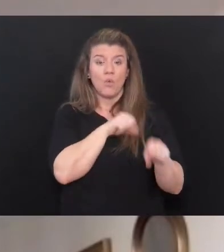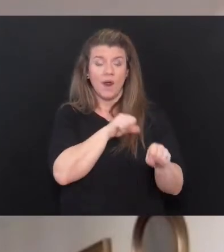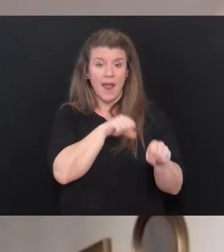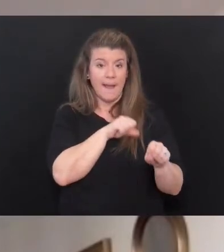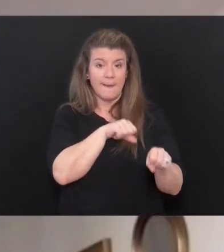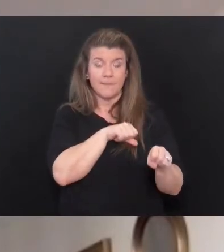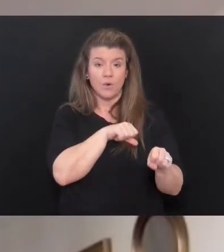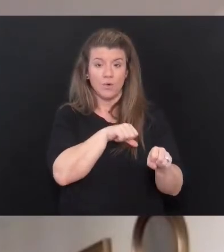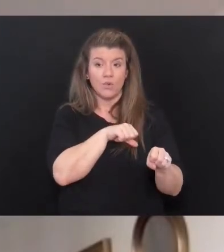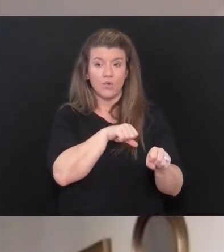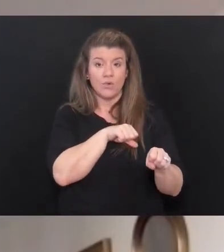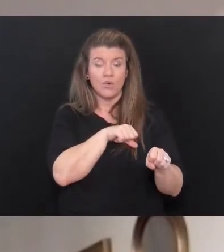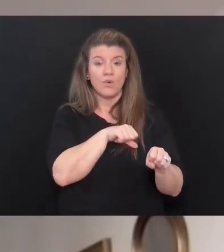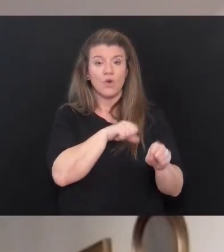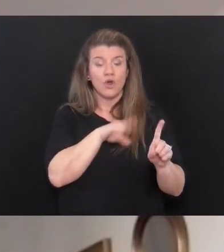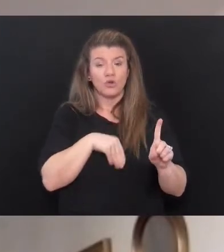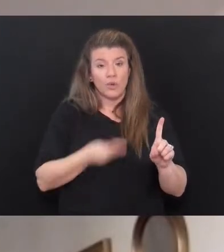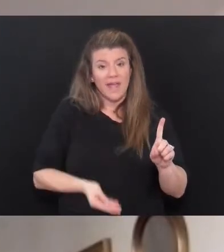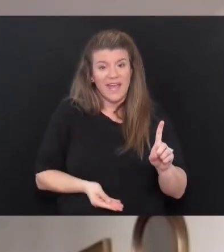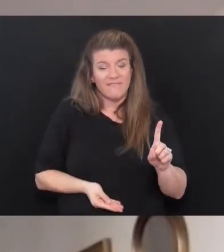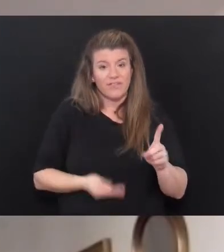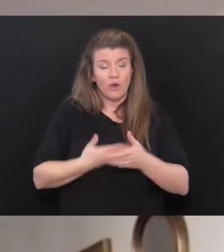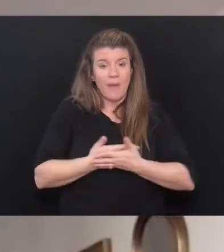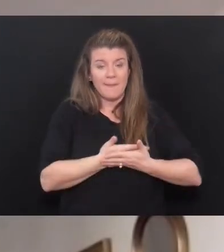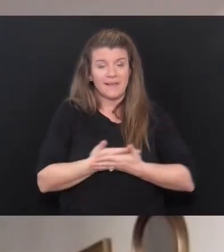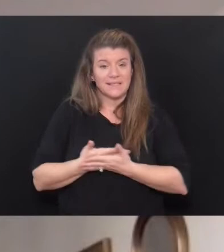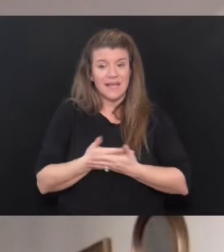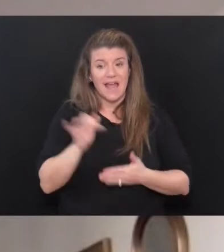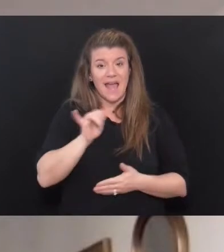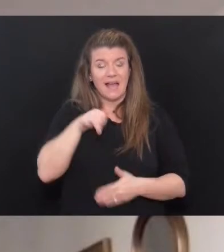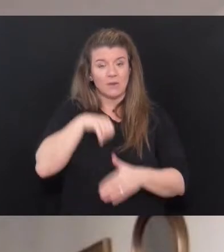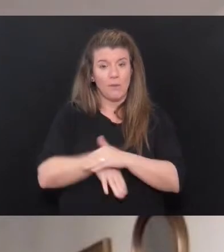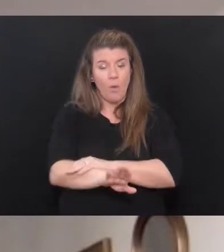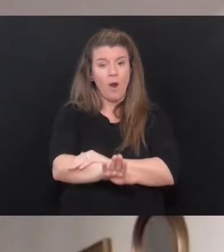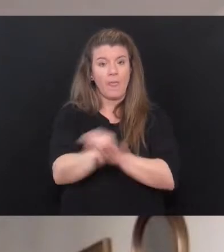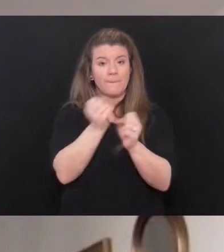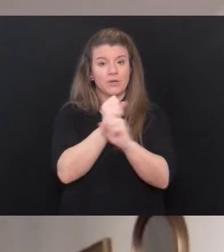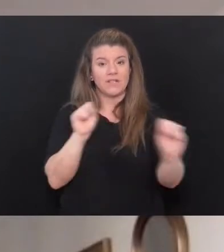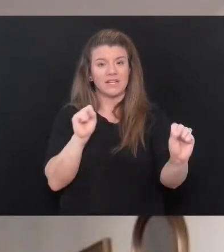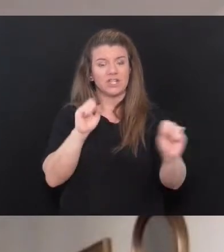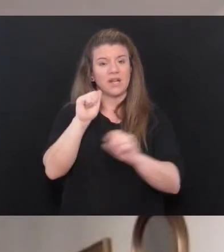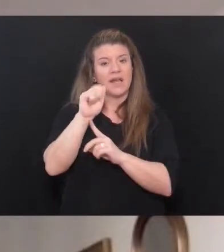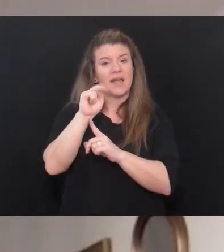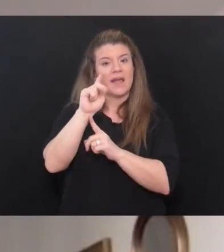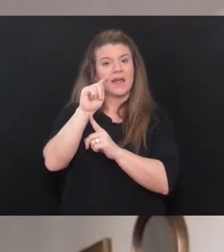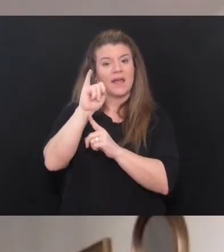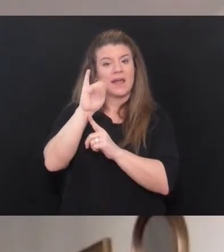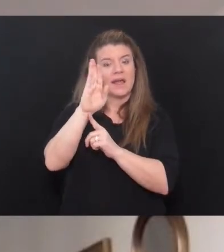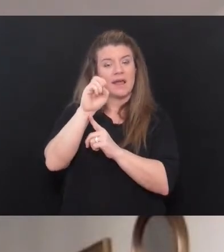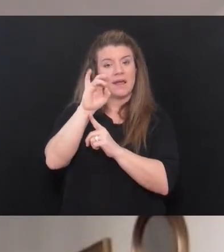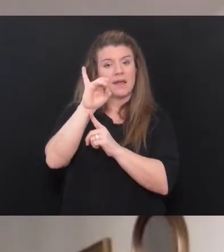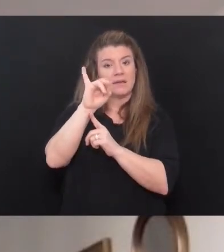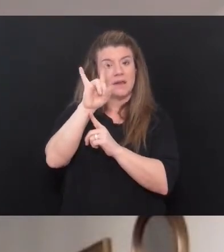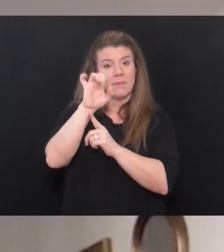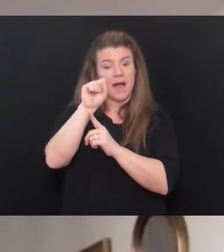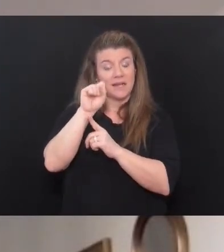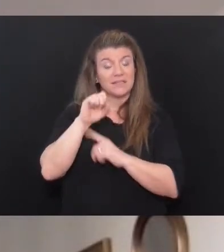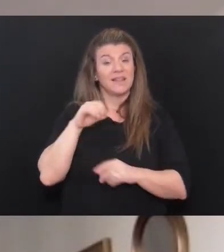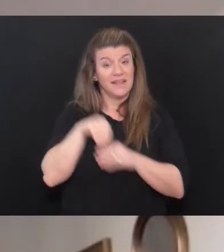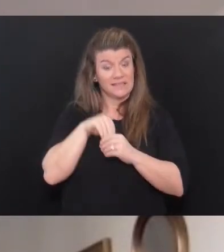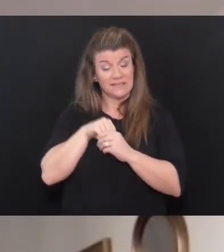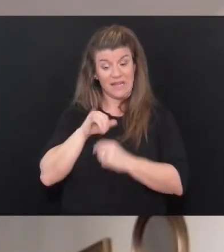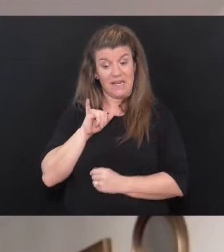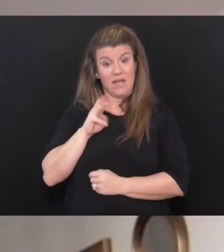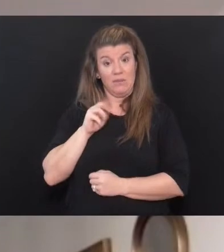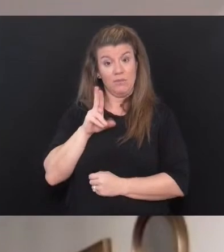give their infants as they were born the protection, antibodies, immune responsiveness against the